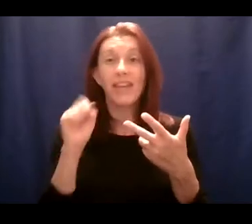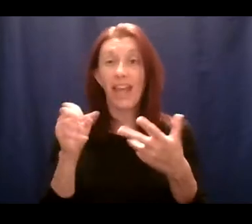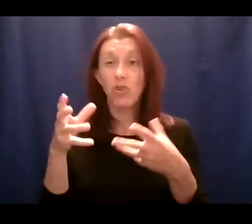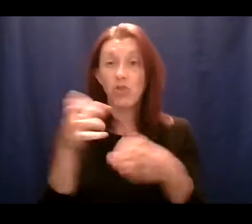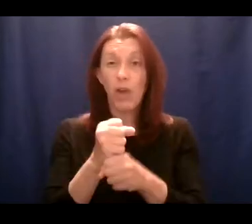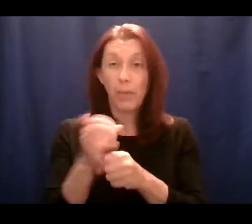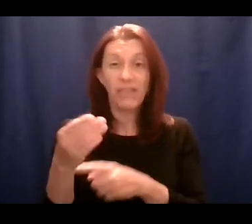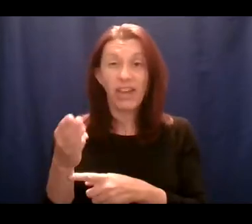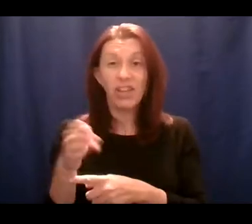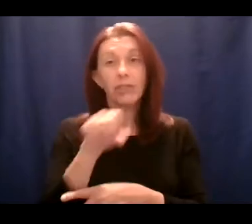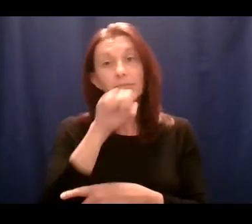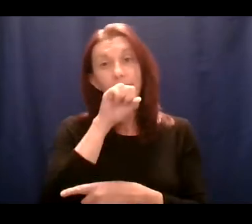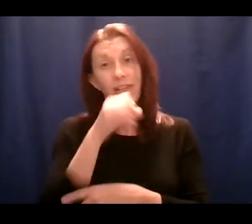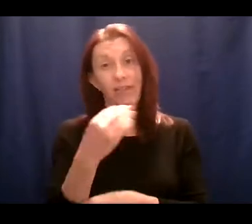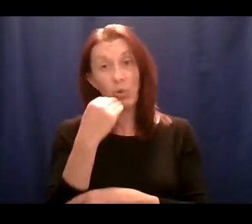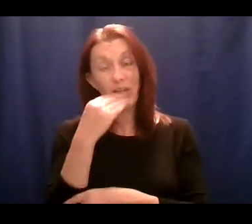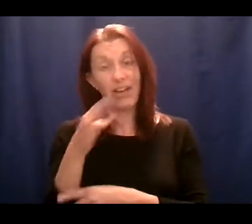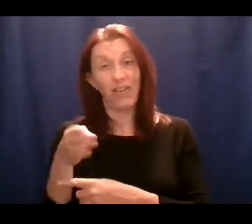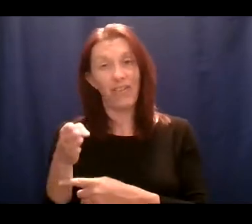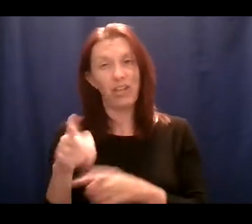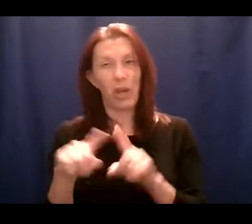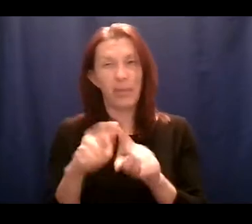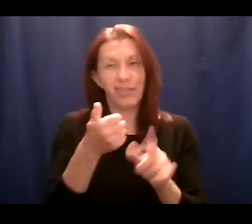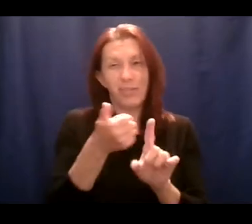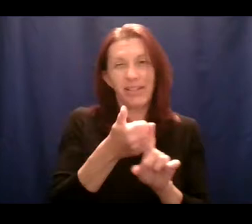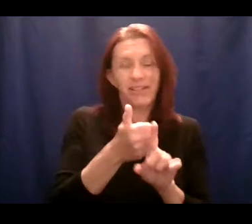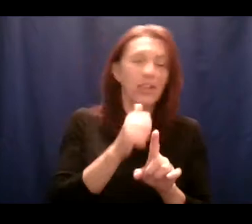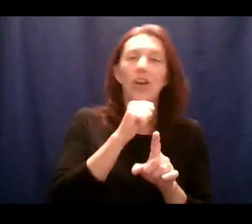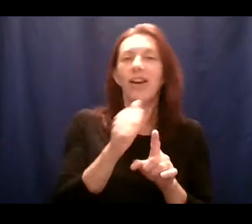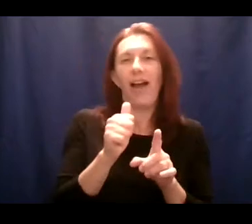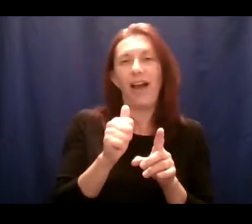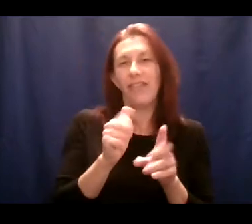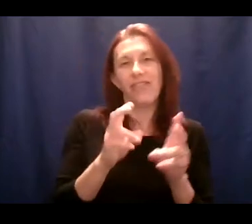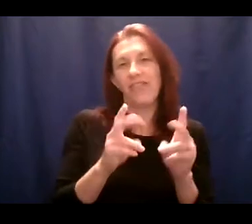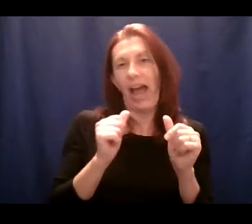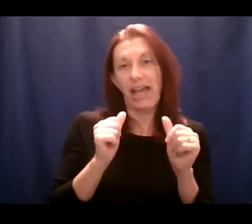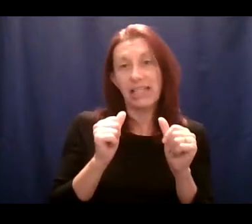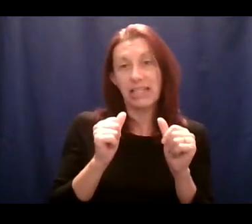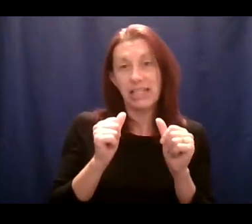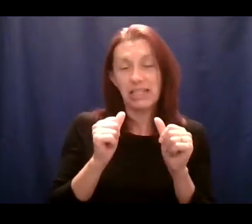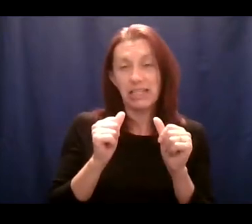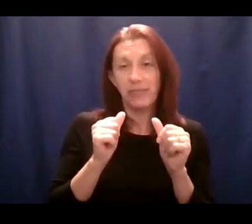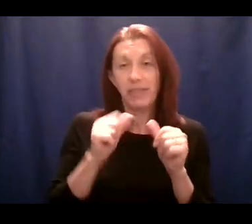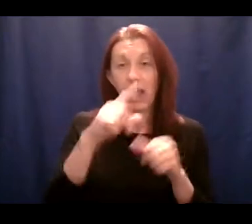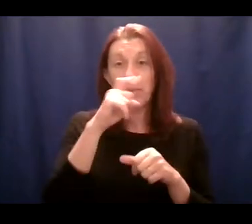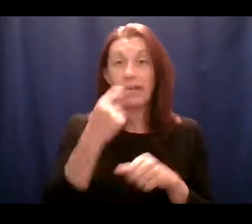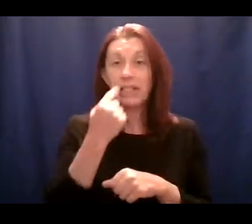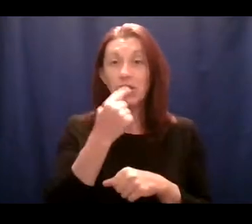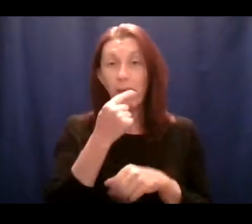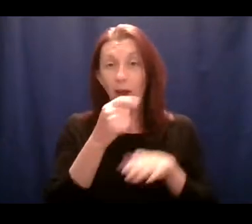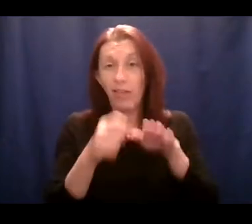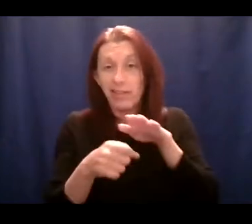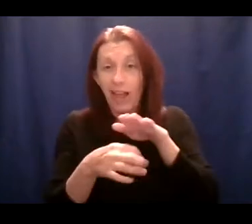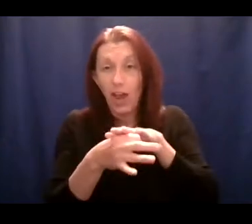fish. They're not exactly very fast animals, and because the mouth is underneath, it's mainly going to find animals hiding in the sand that are